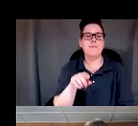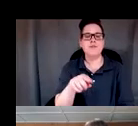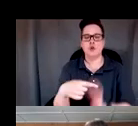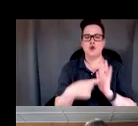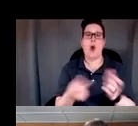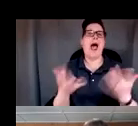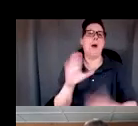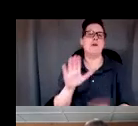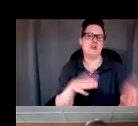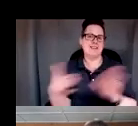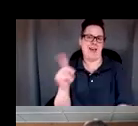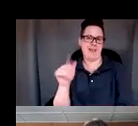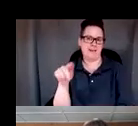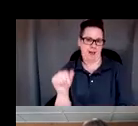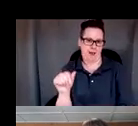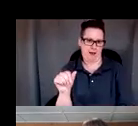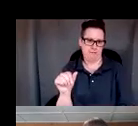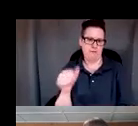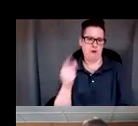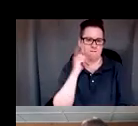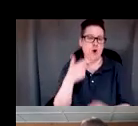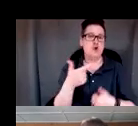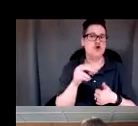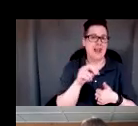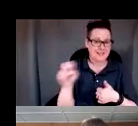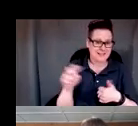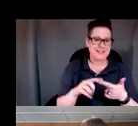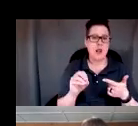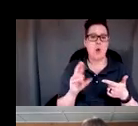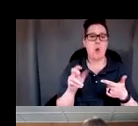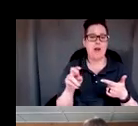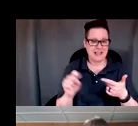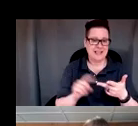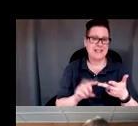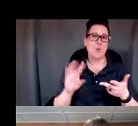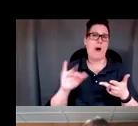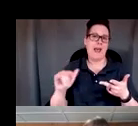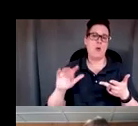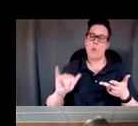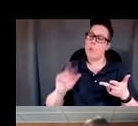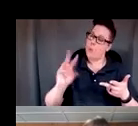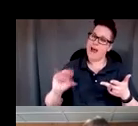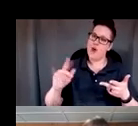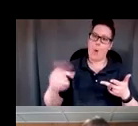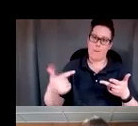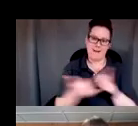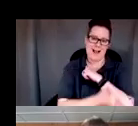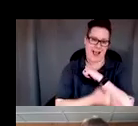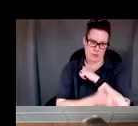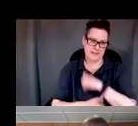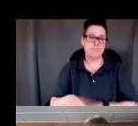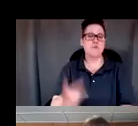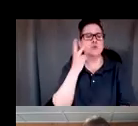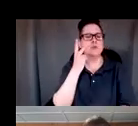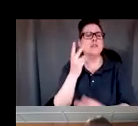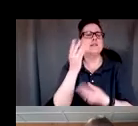death data for what's Genesee, Orleans, and Wyoming County is the GAO region. And you can see we started getting some data in